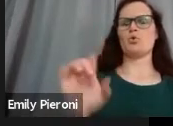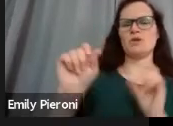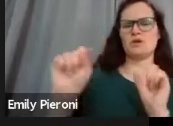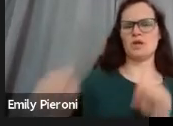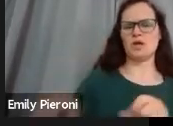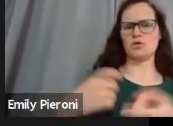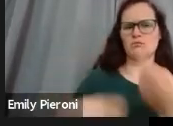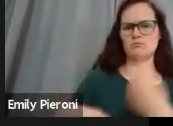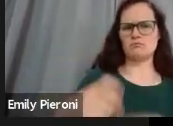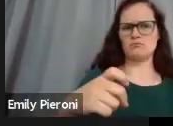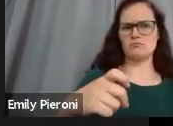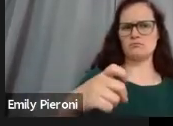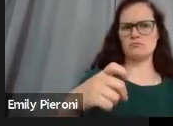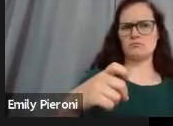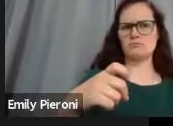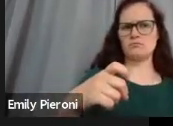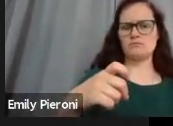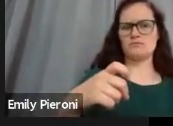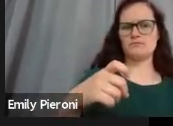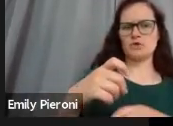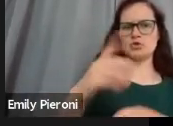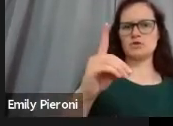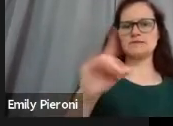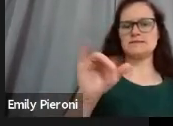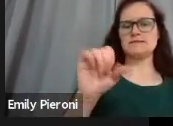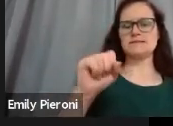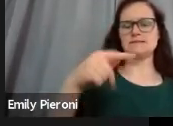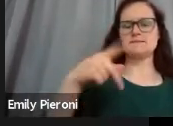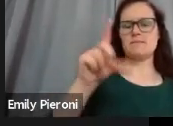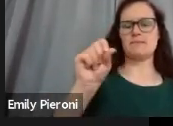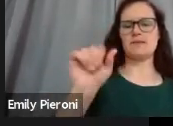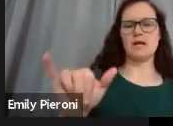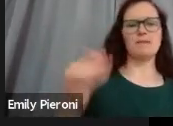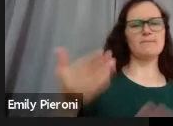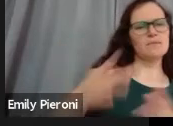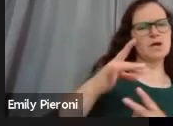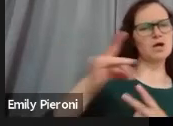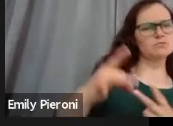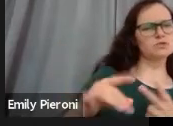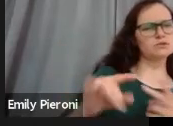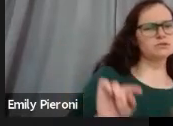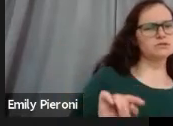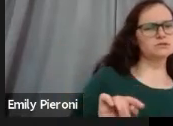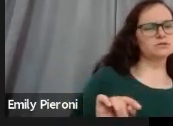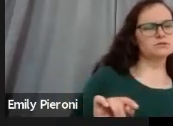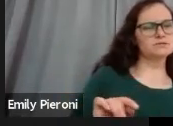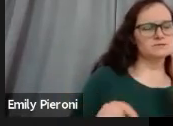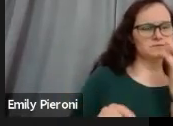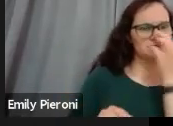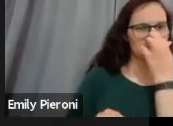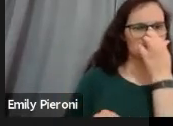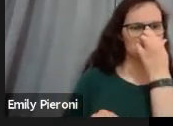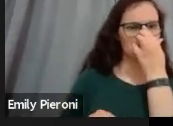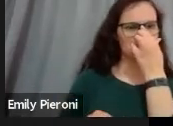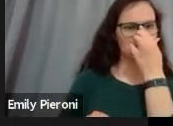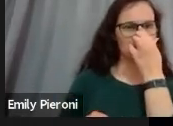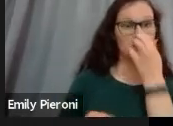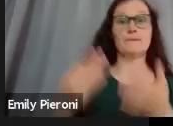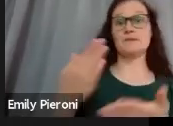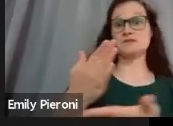swapping displays using the options there. Okay, let me, I'll end the